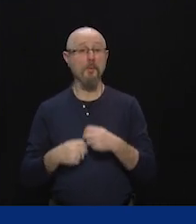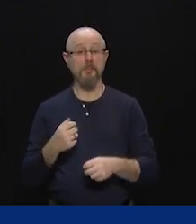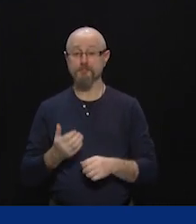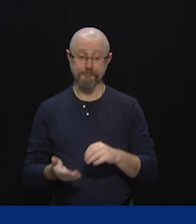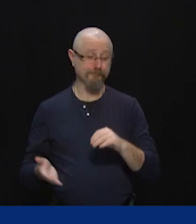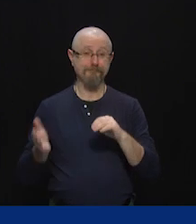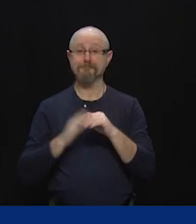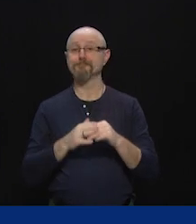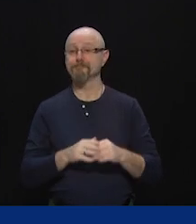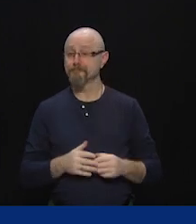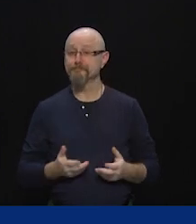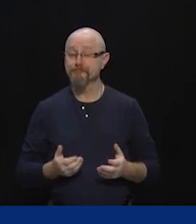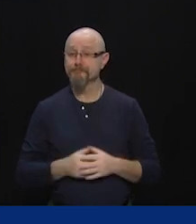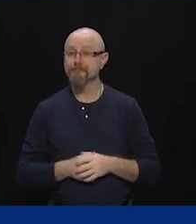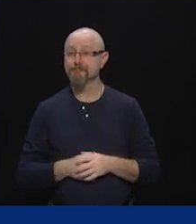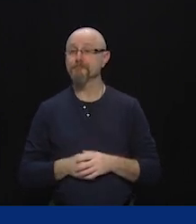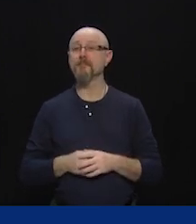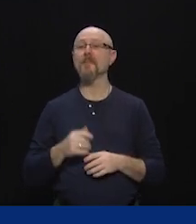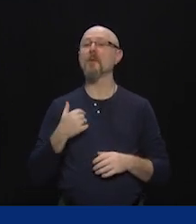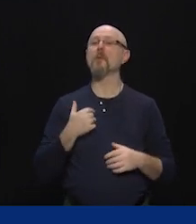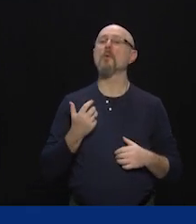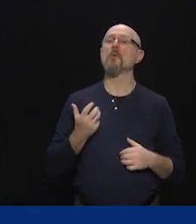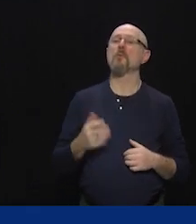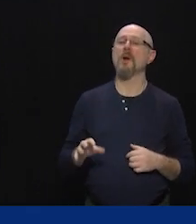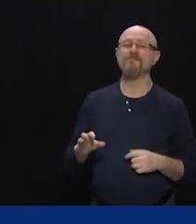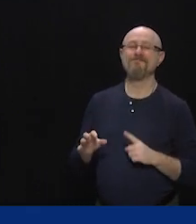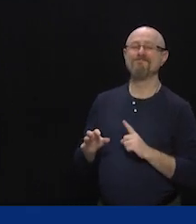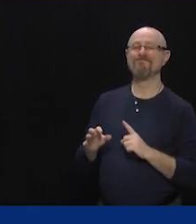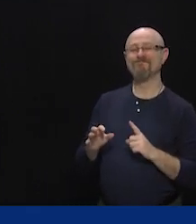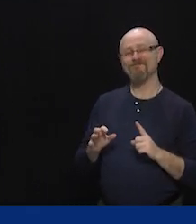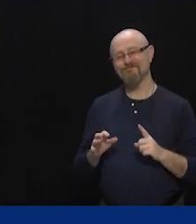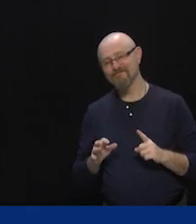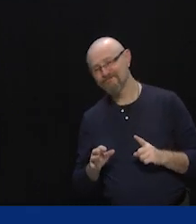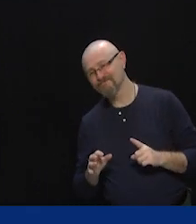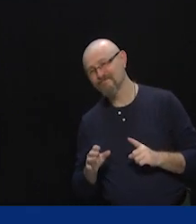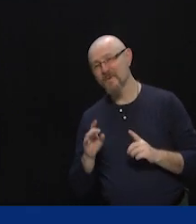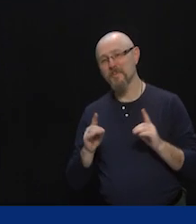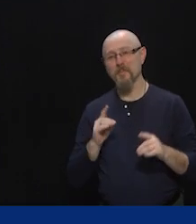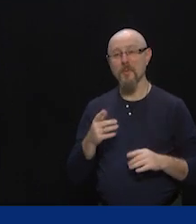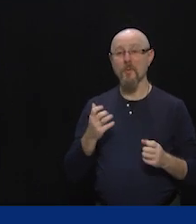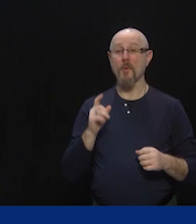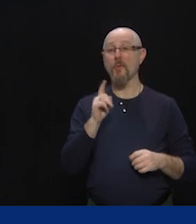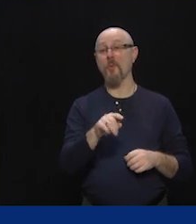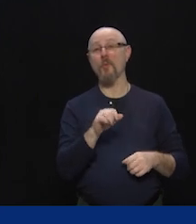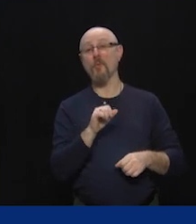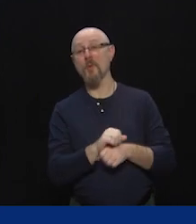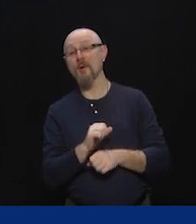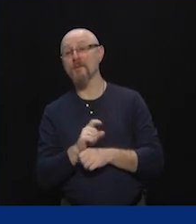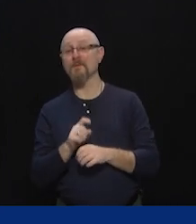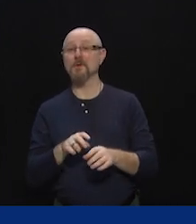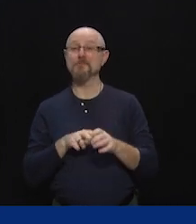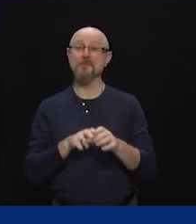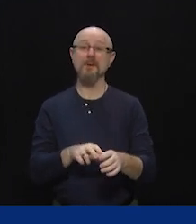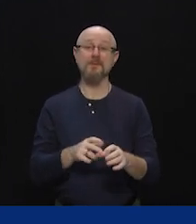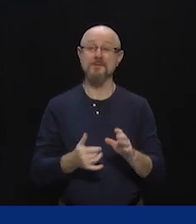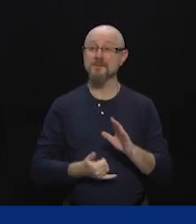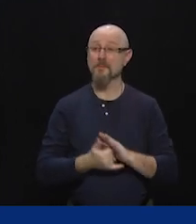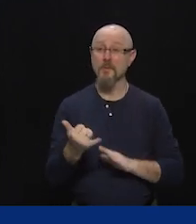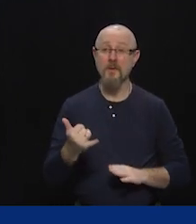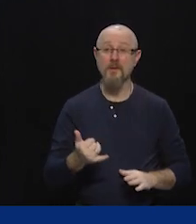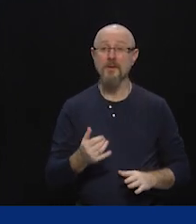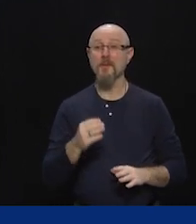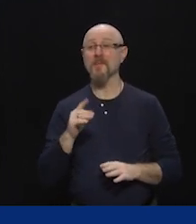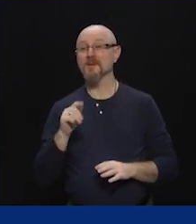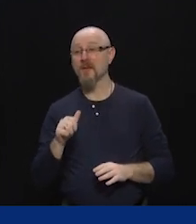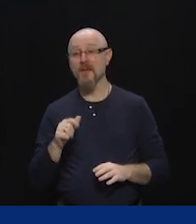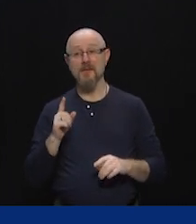it impossible for the New York City workforce to have the proper the transportation channels